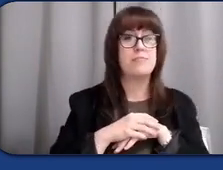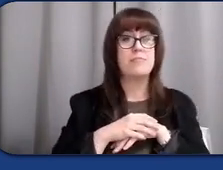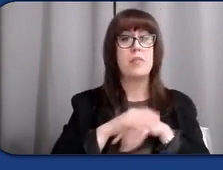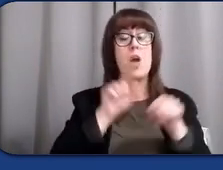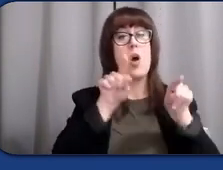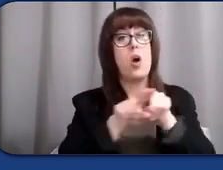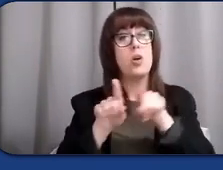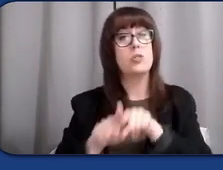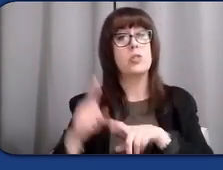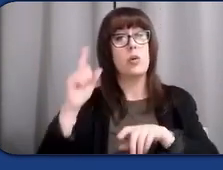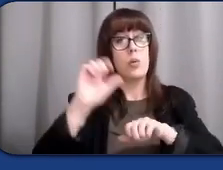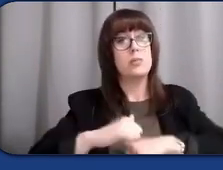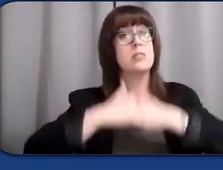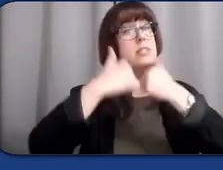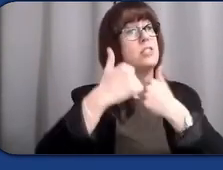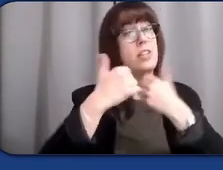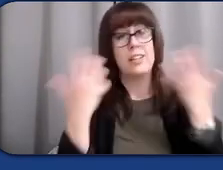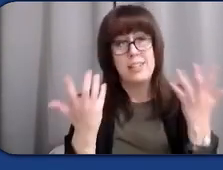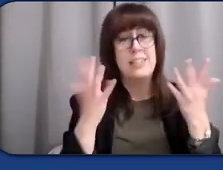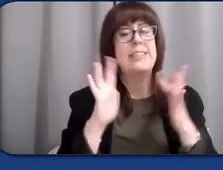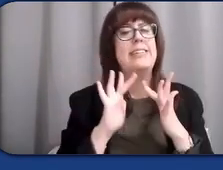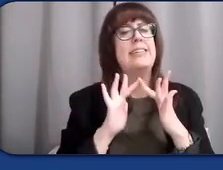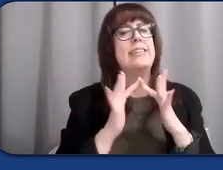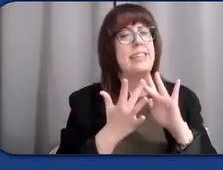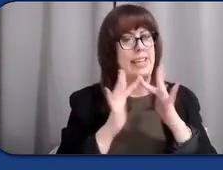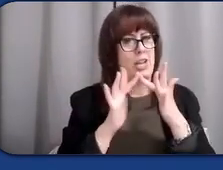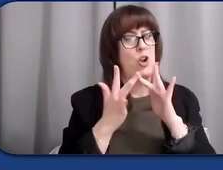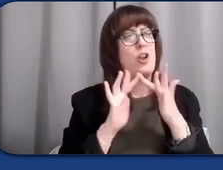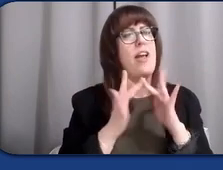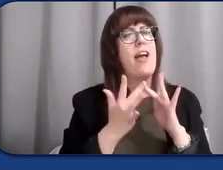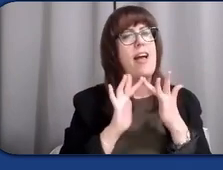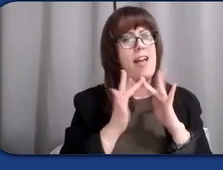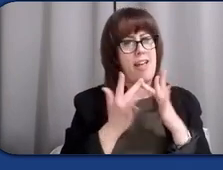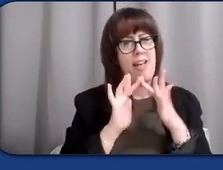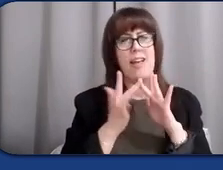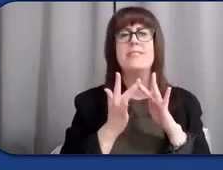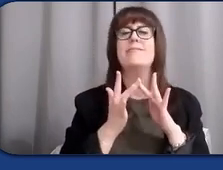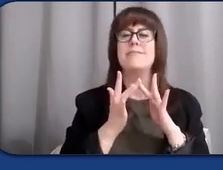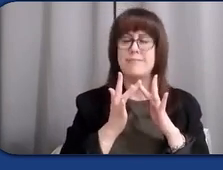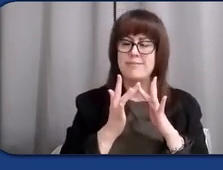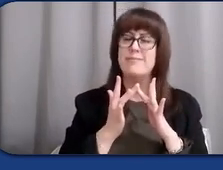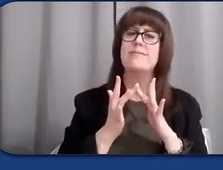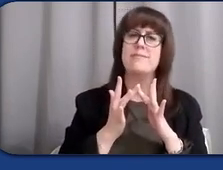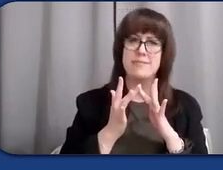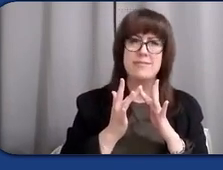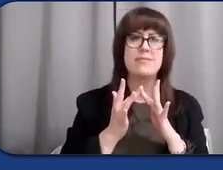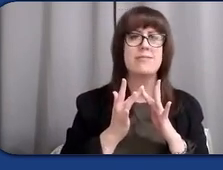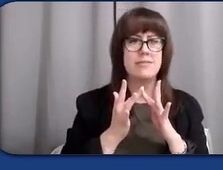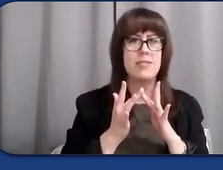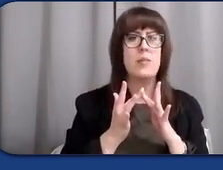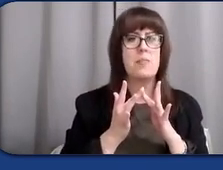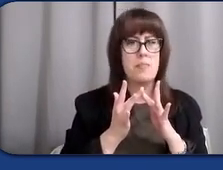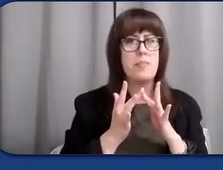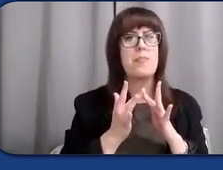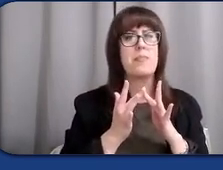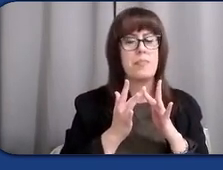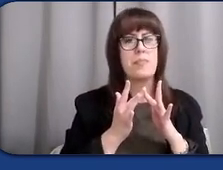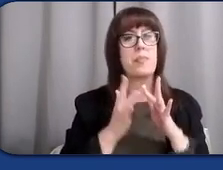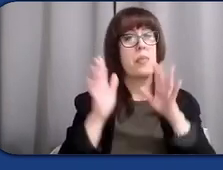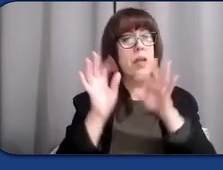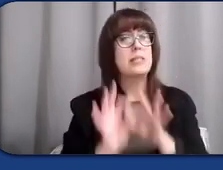One of the challenges we also have is the internet, and we have to find ways to help